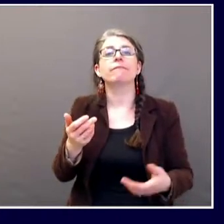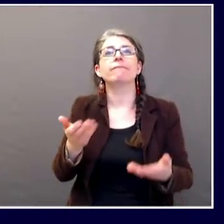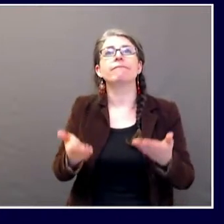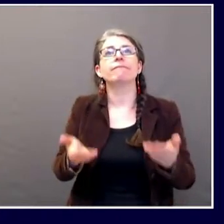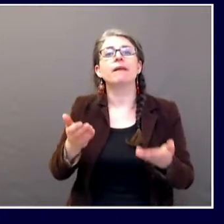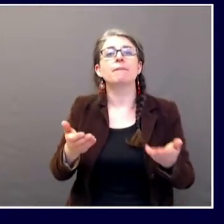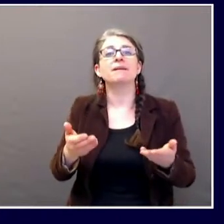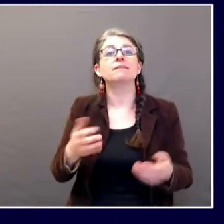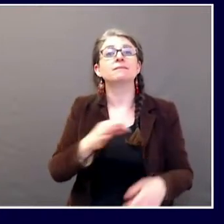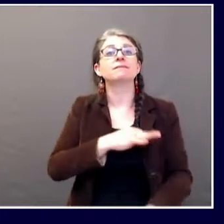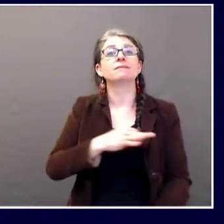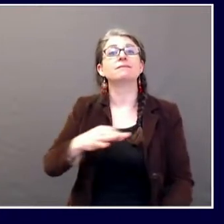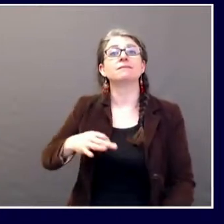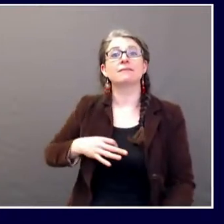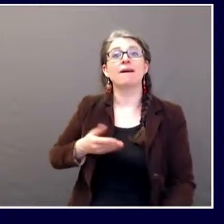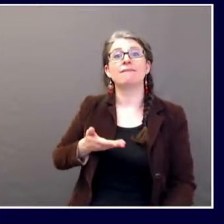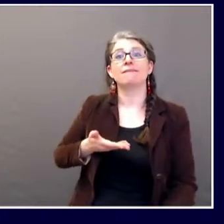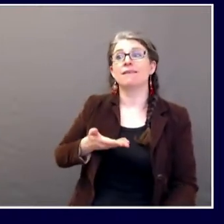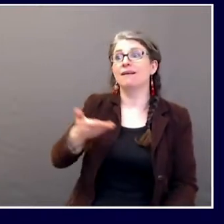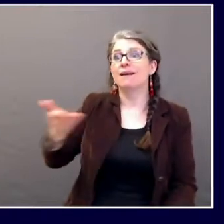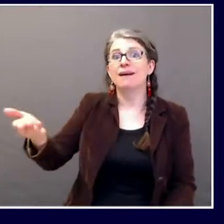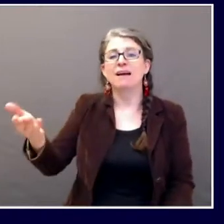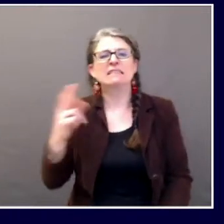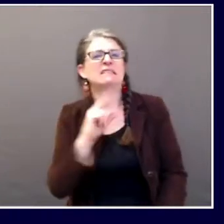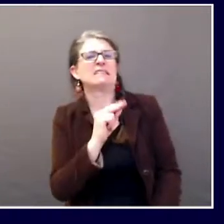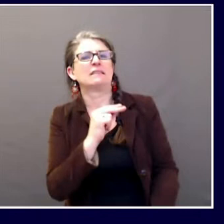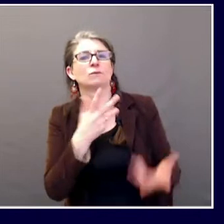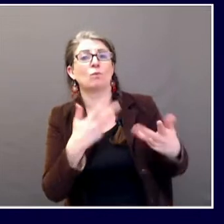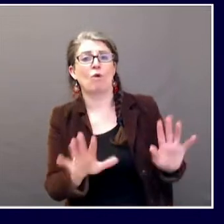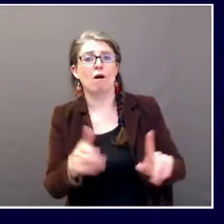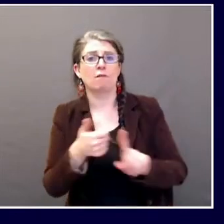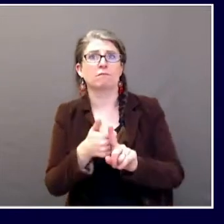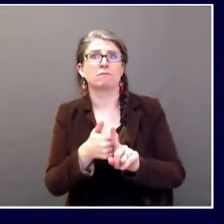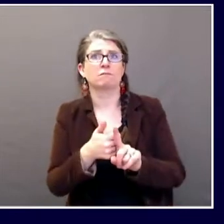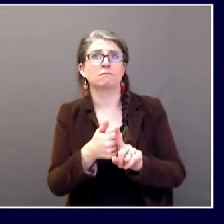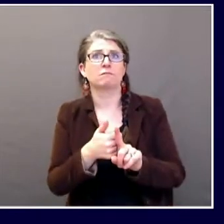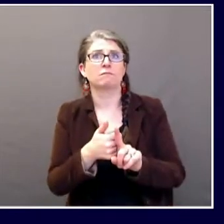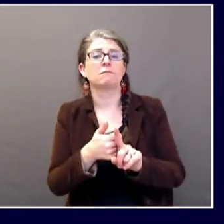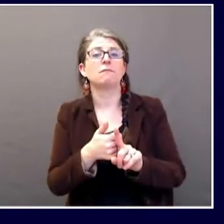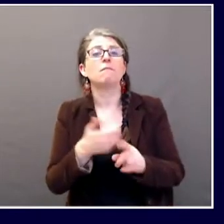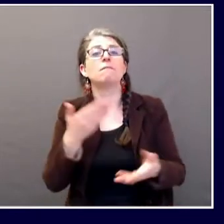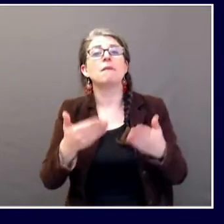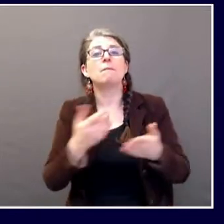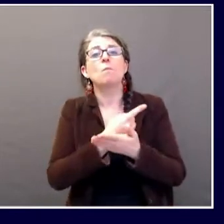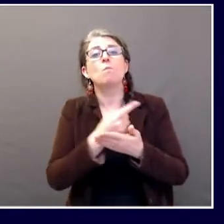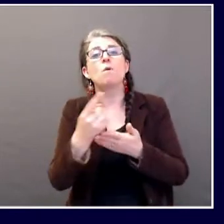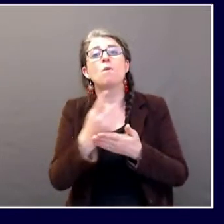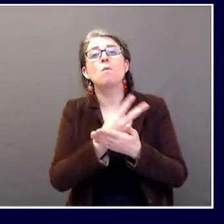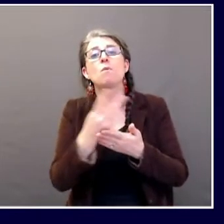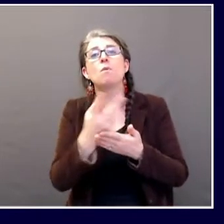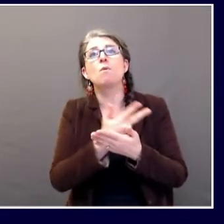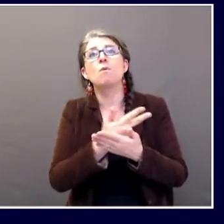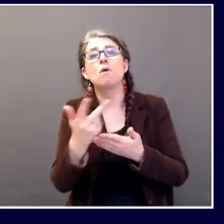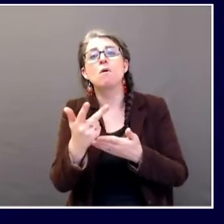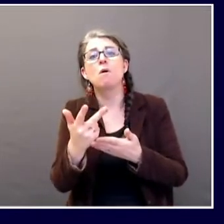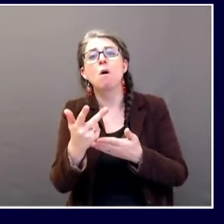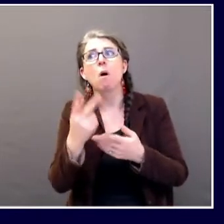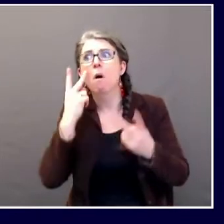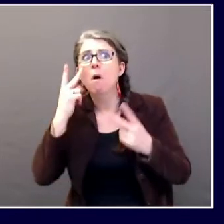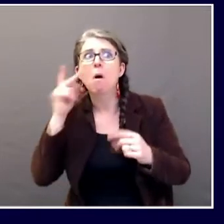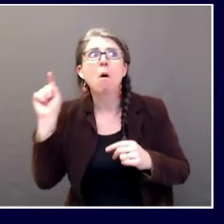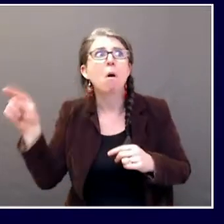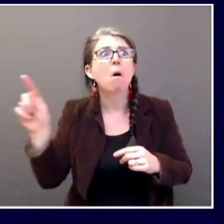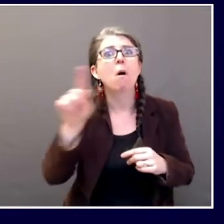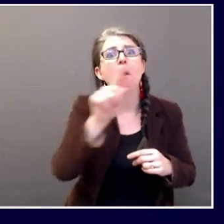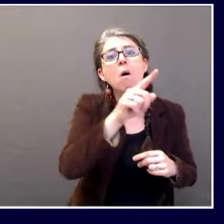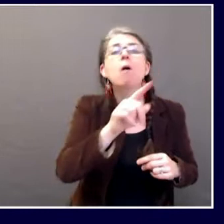offered, but having seen friends, family members, community members, people on TV getting vaccinated, when the clinic